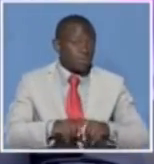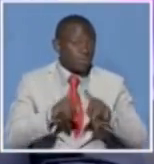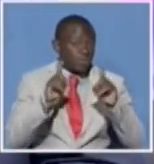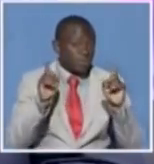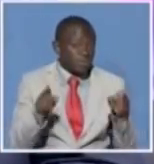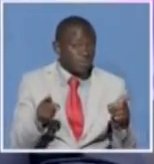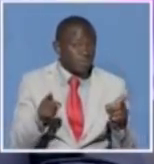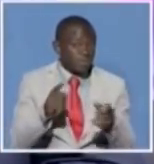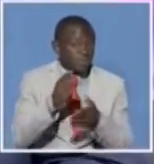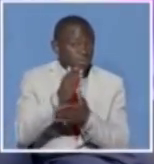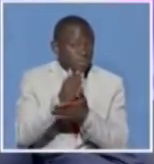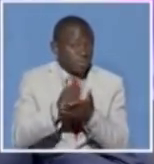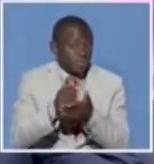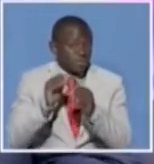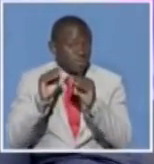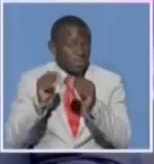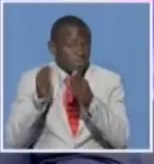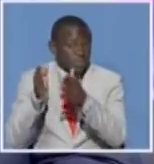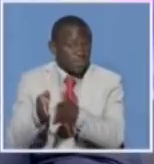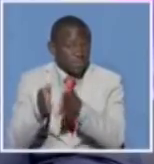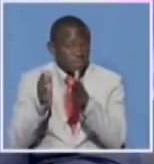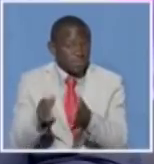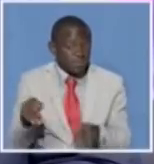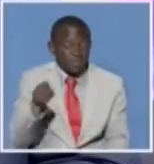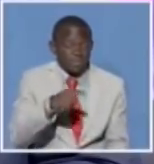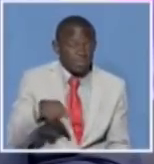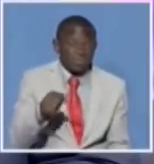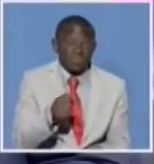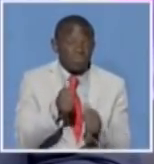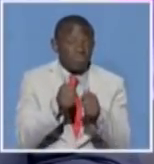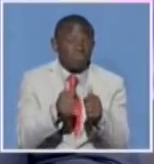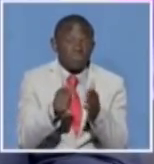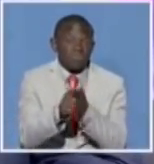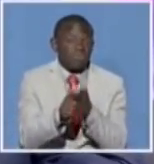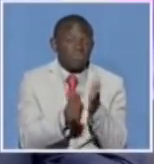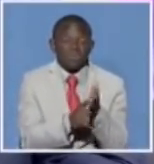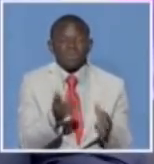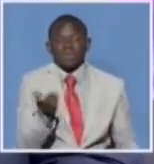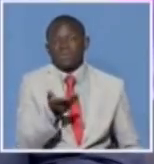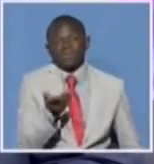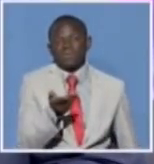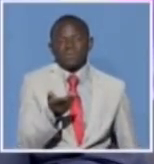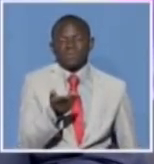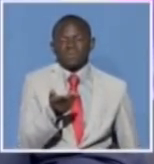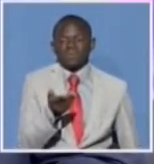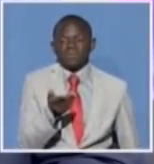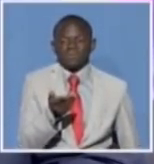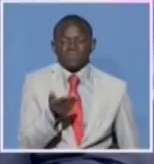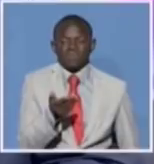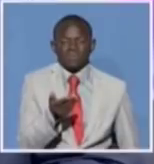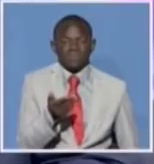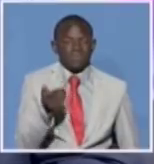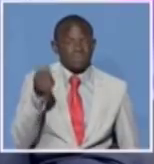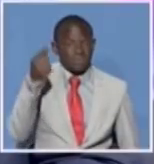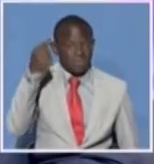are wanting. Now, as government, this is why we passed a law that